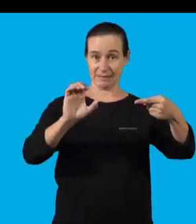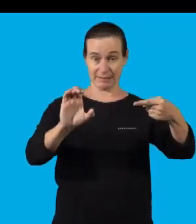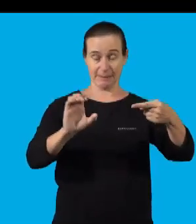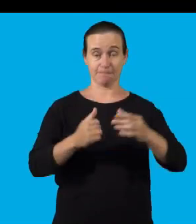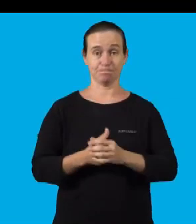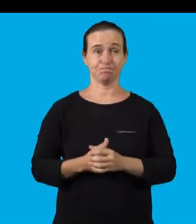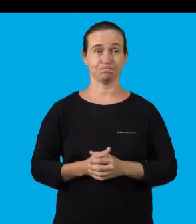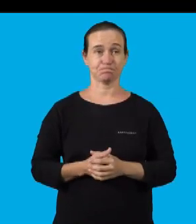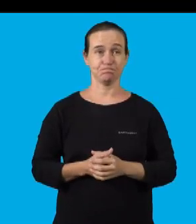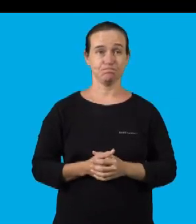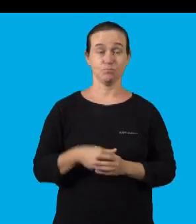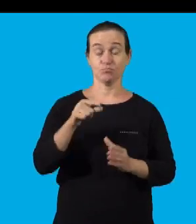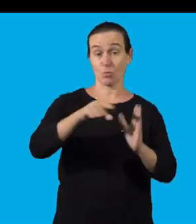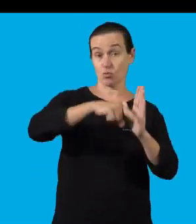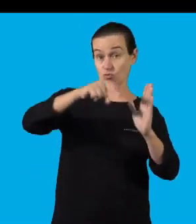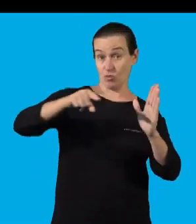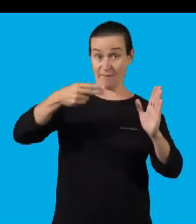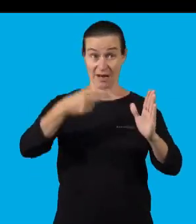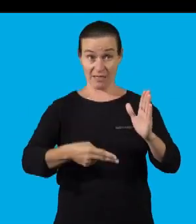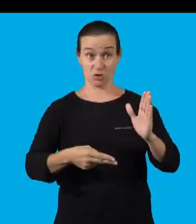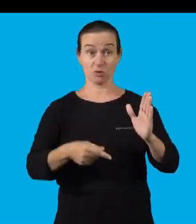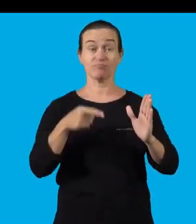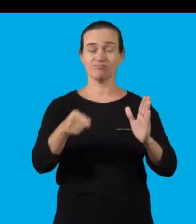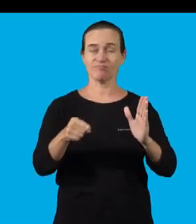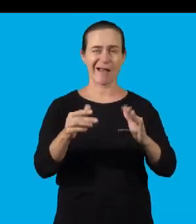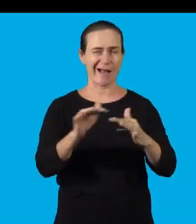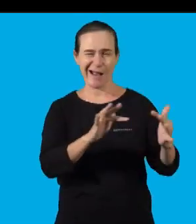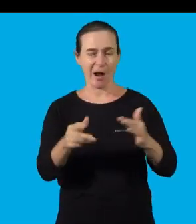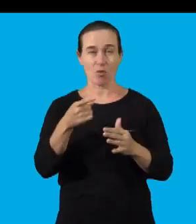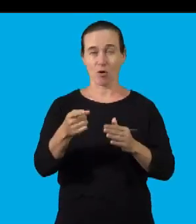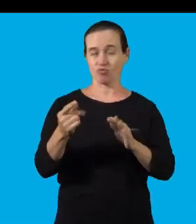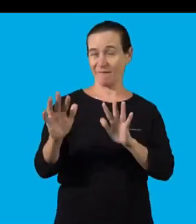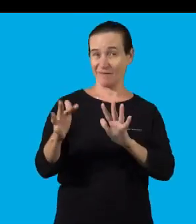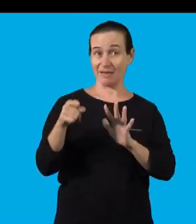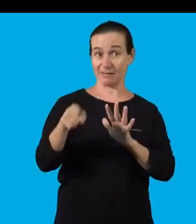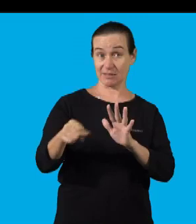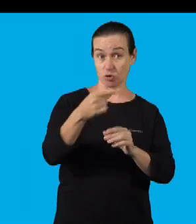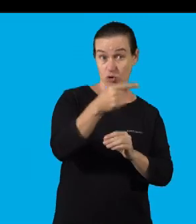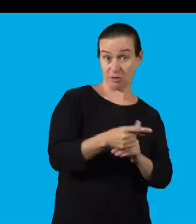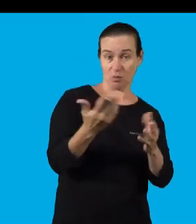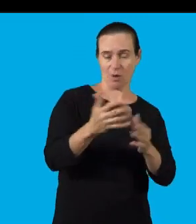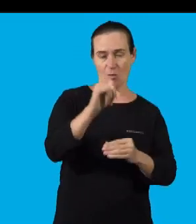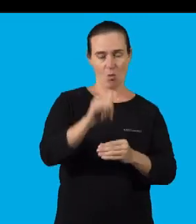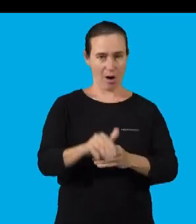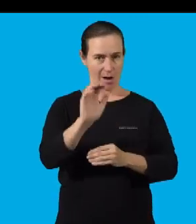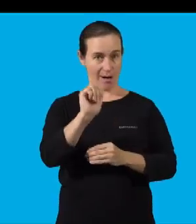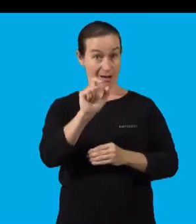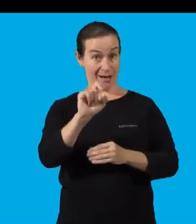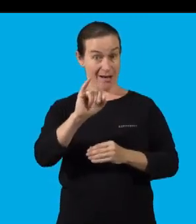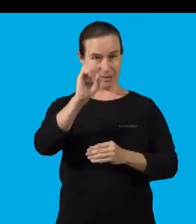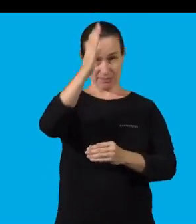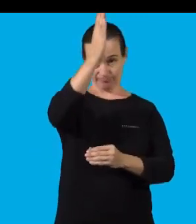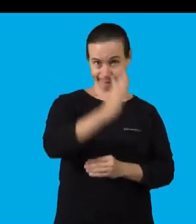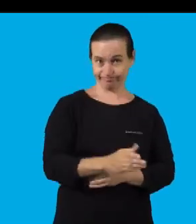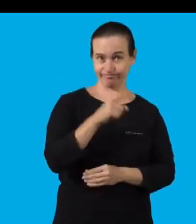Then it says that the graph of h is obtained by reflecting g in the